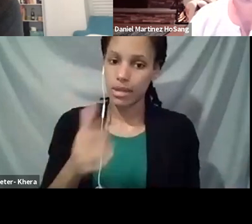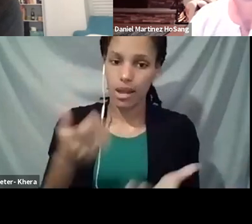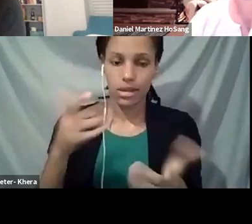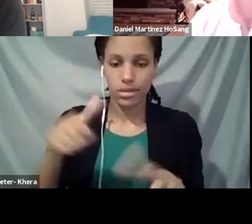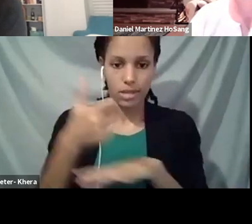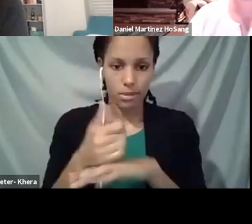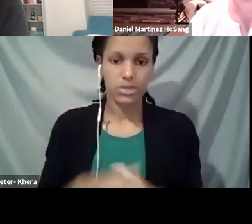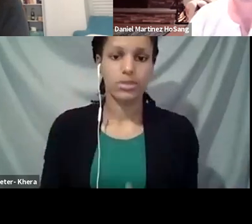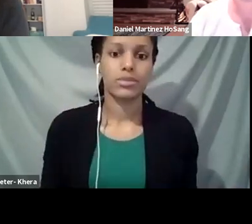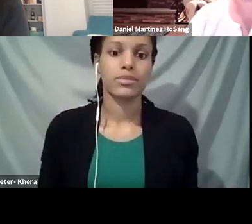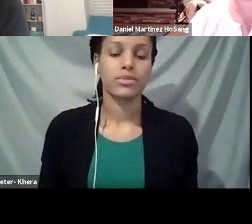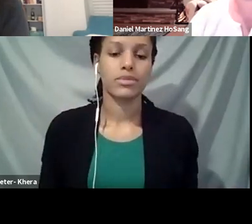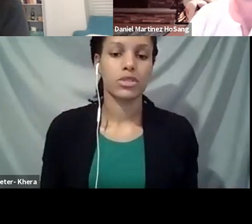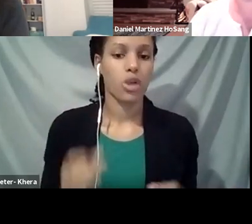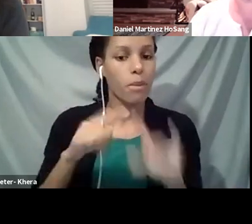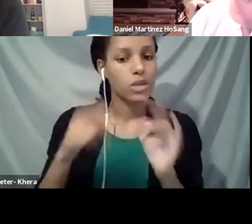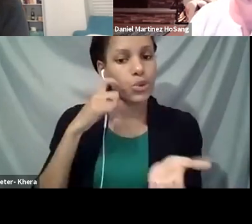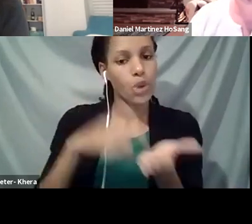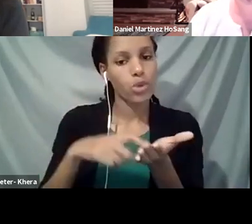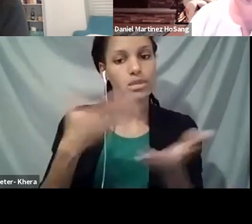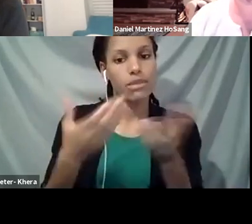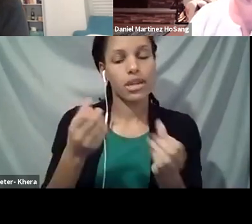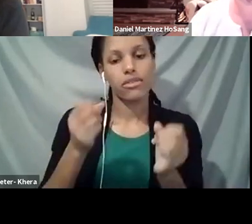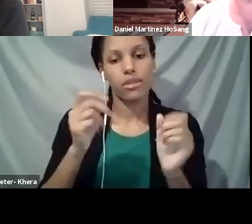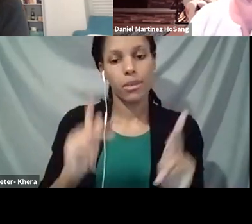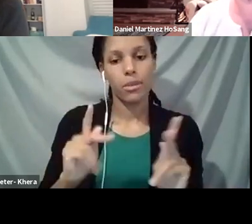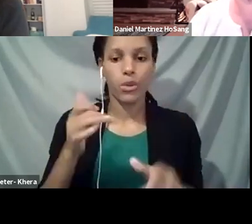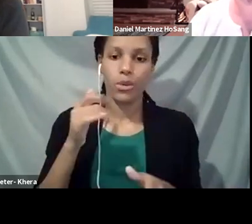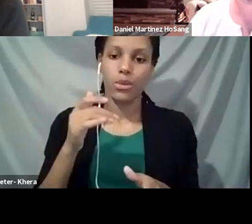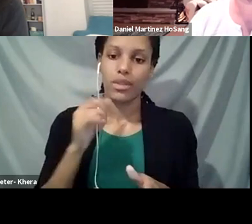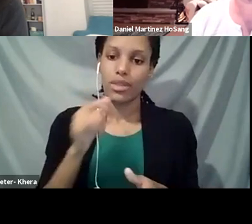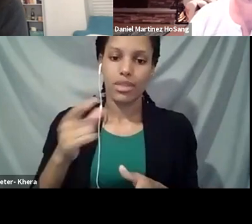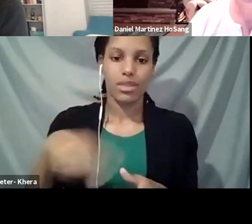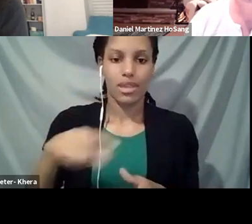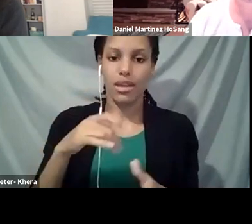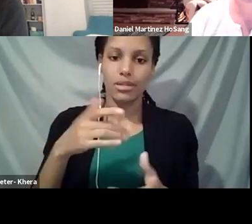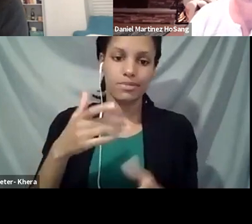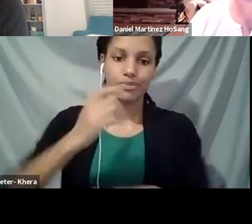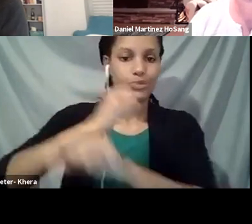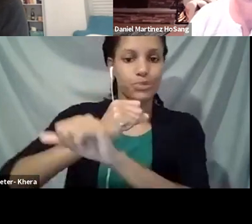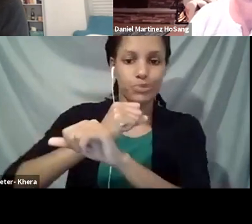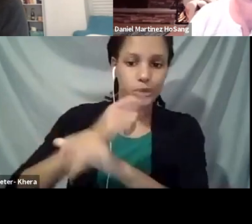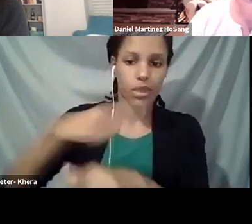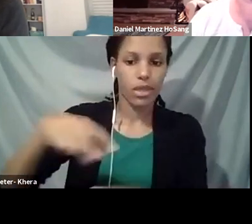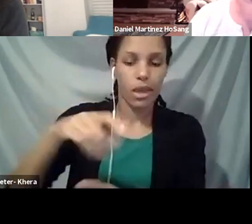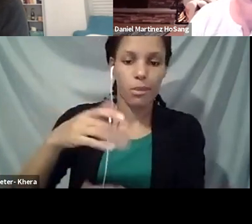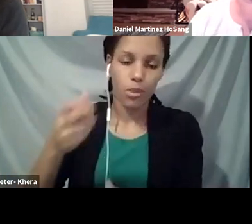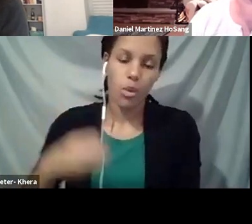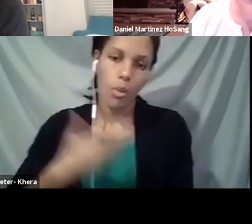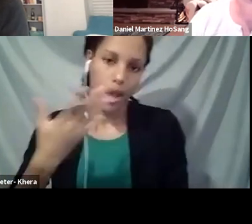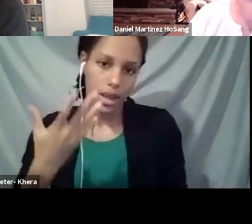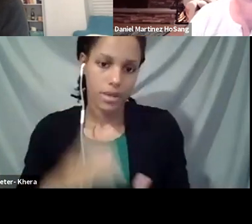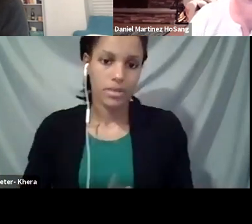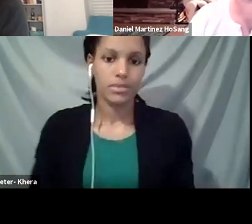policies were white, and maybe they would have been listened to. And so there's a layer of the stereotype that Asians are quiet